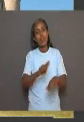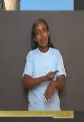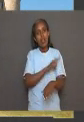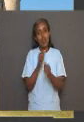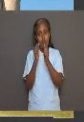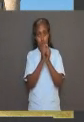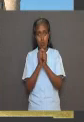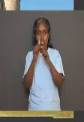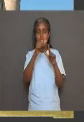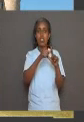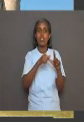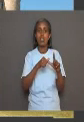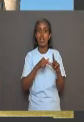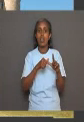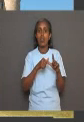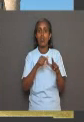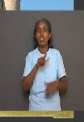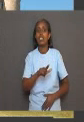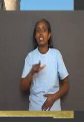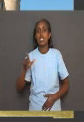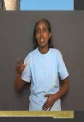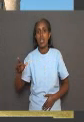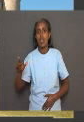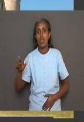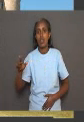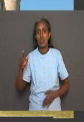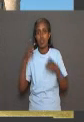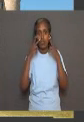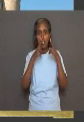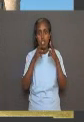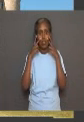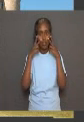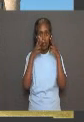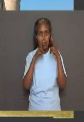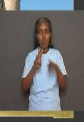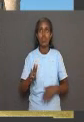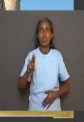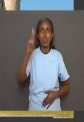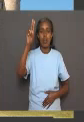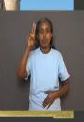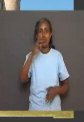the angle of the line of sight looking up to the tower.